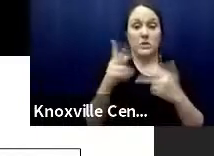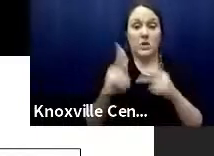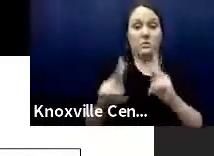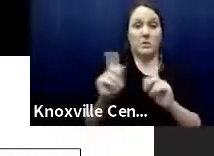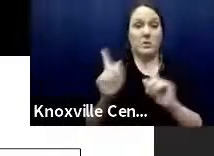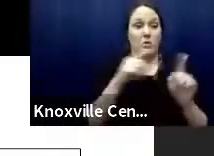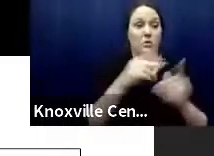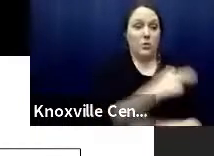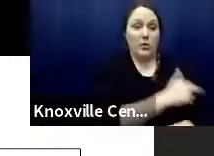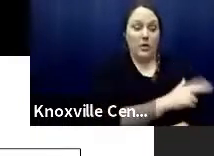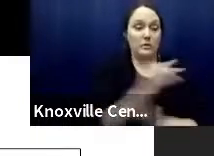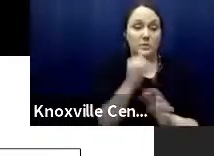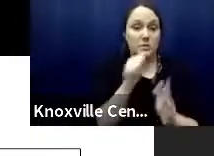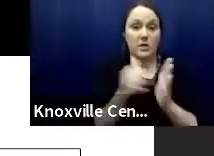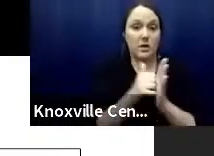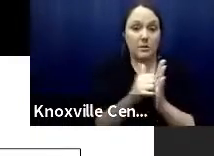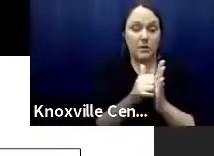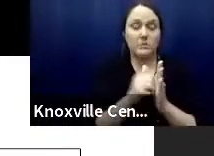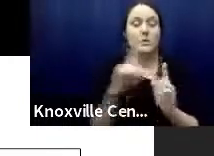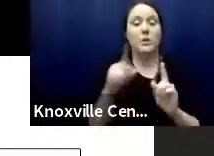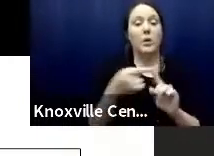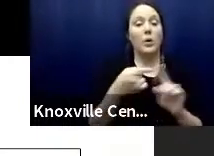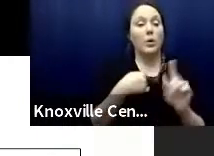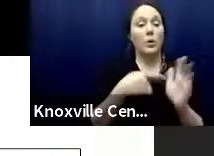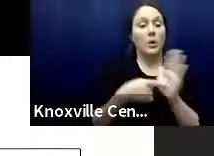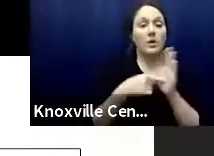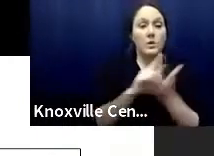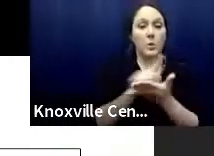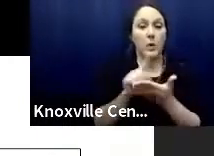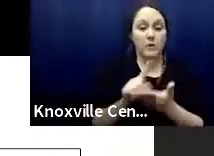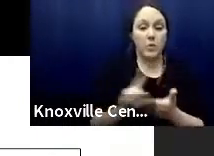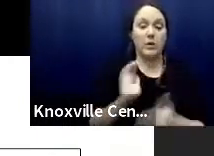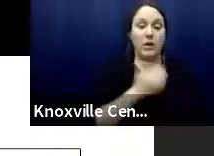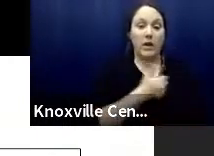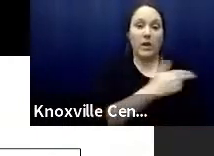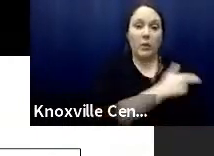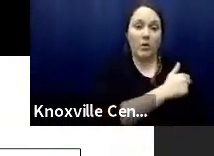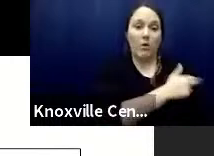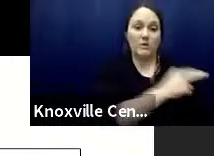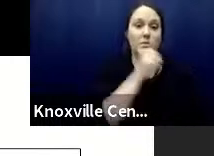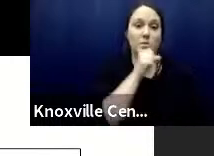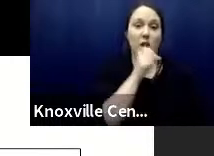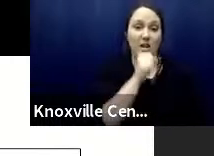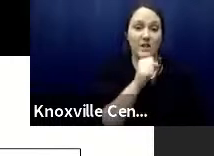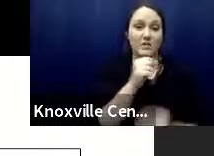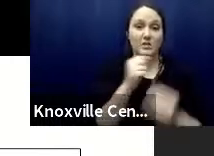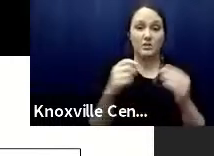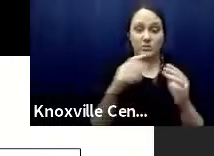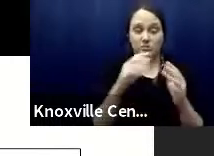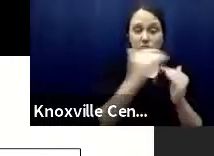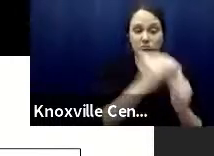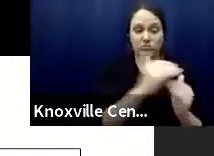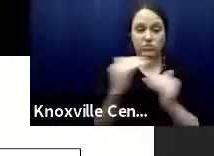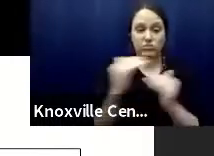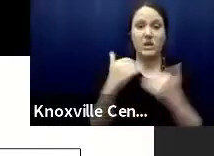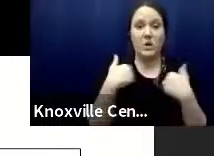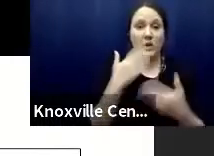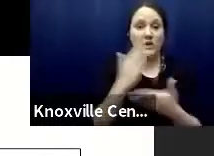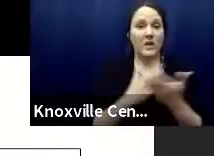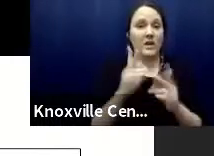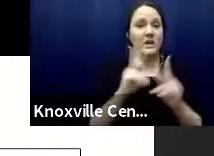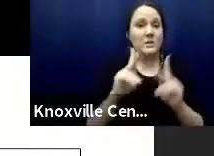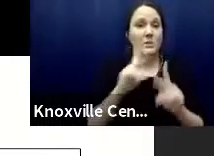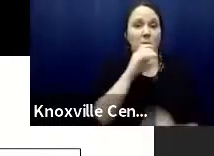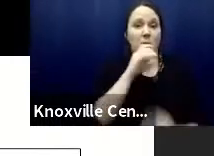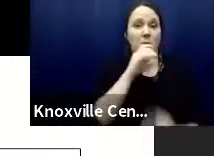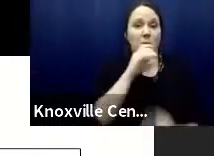And actually, when I was showing you every week our hospital age cutoffs, we had people in their 20s in the hospital at